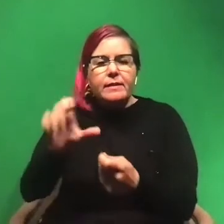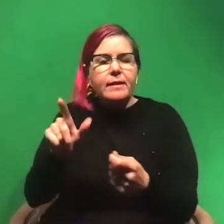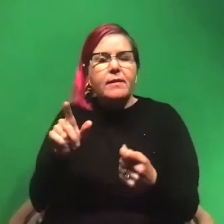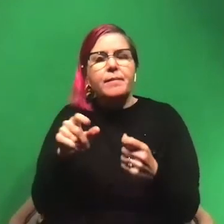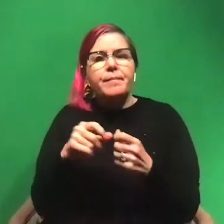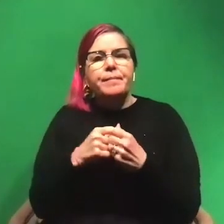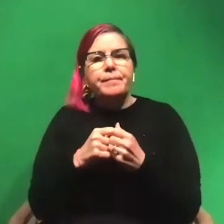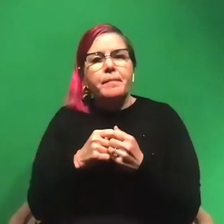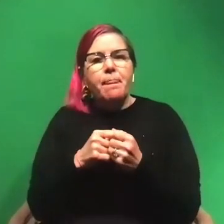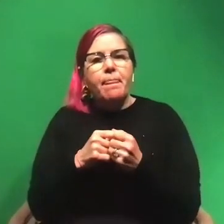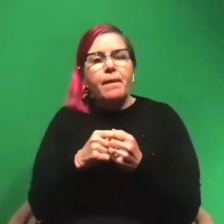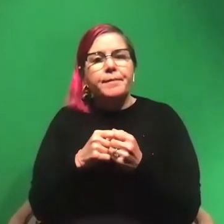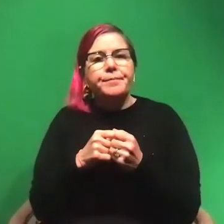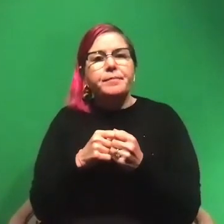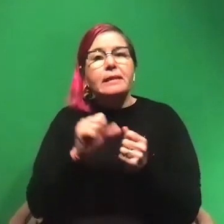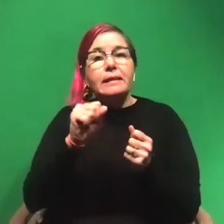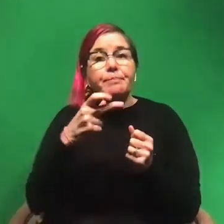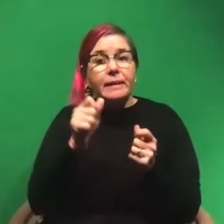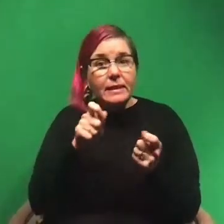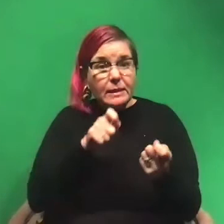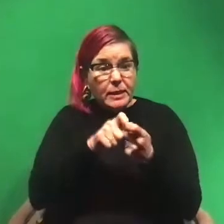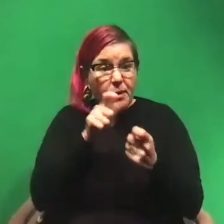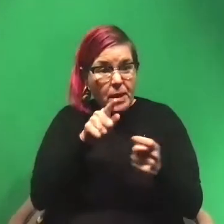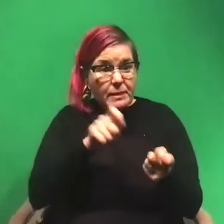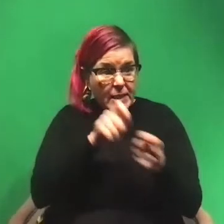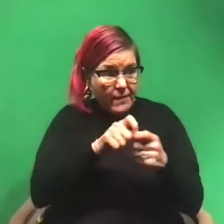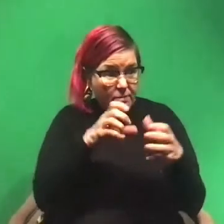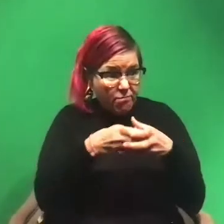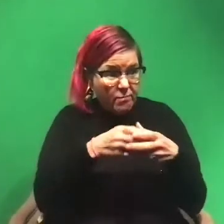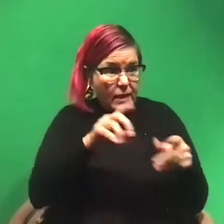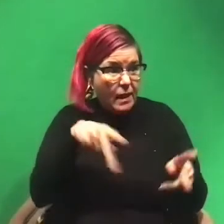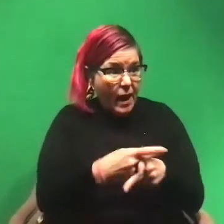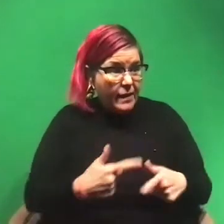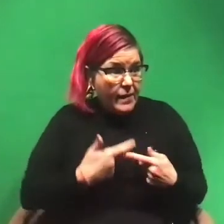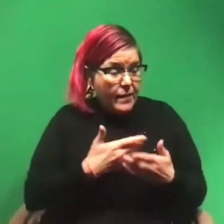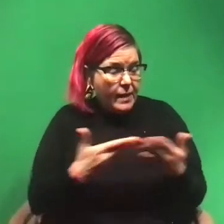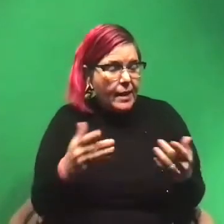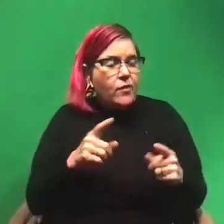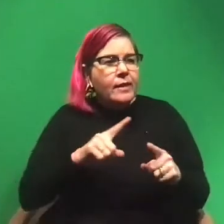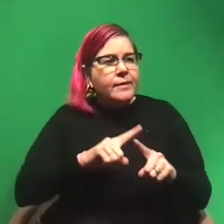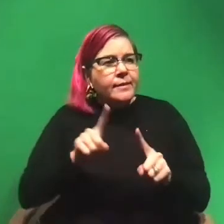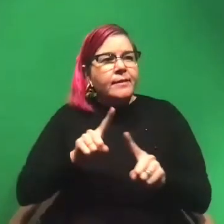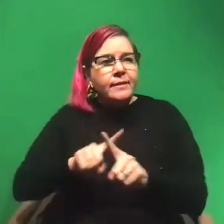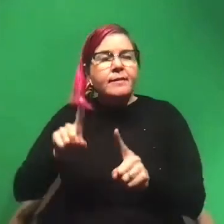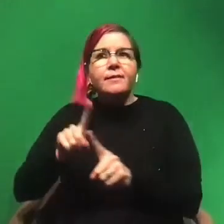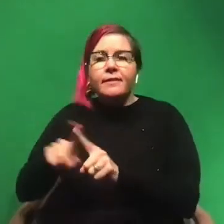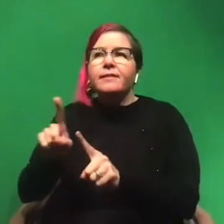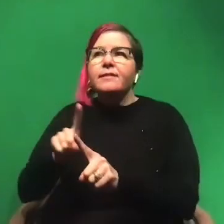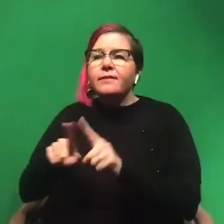Species specificity, like how specific is that viral infecting? So there's a lot of things. For my